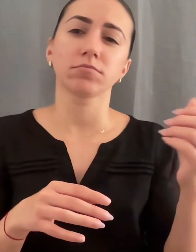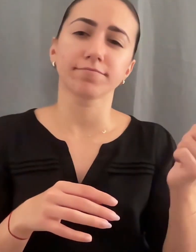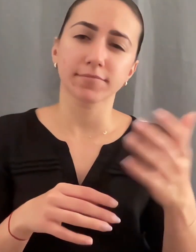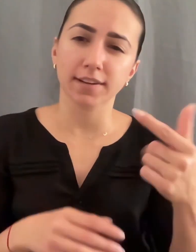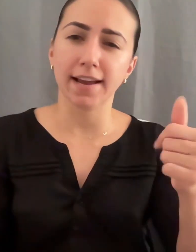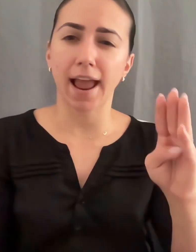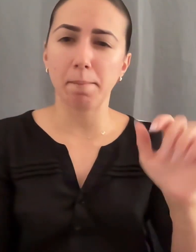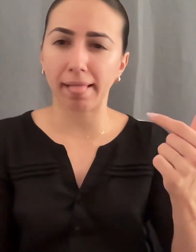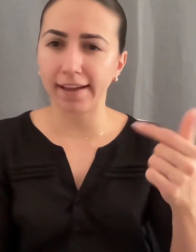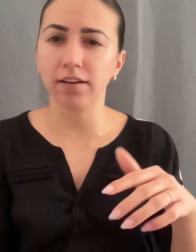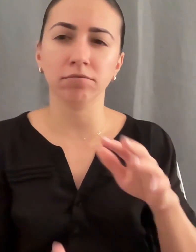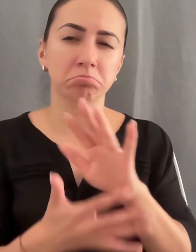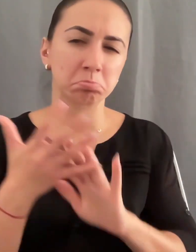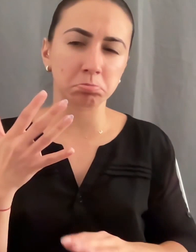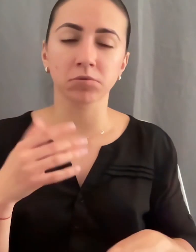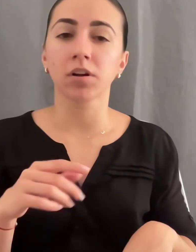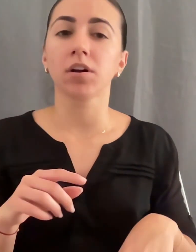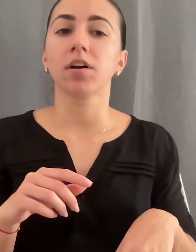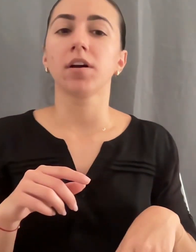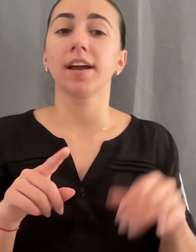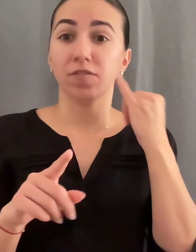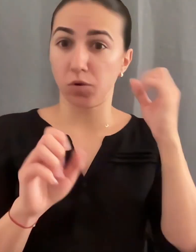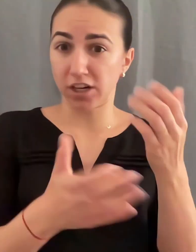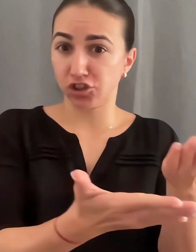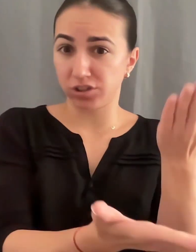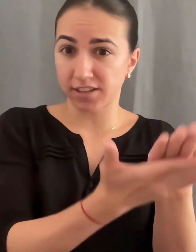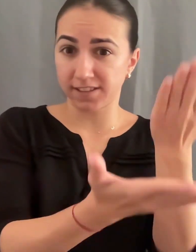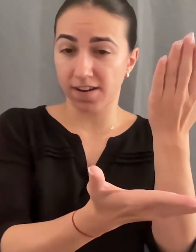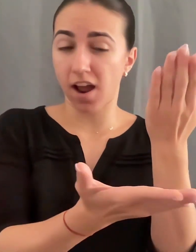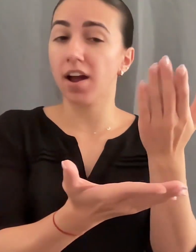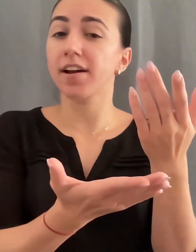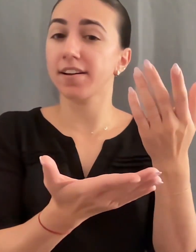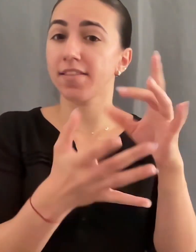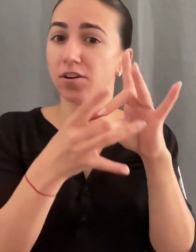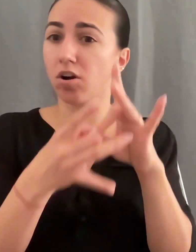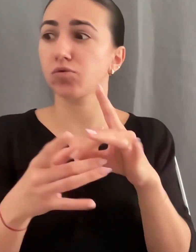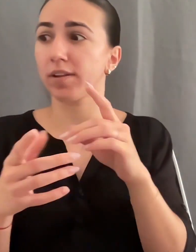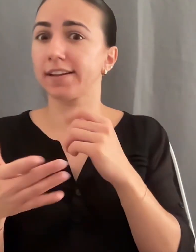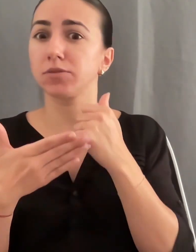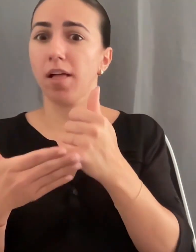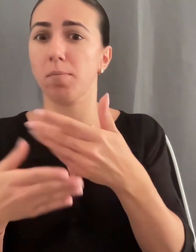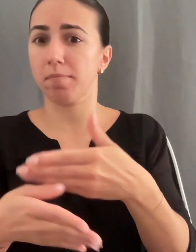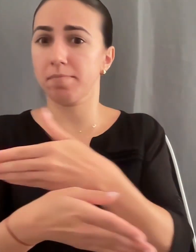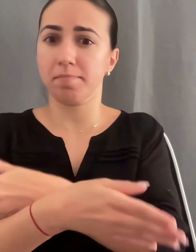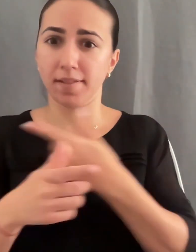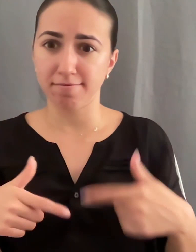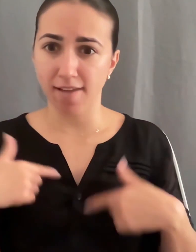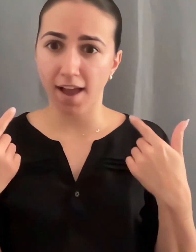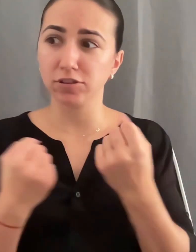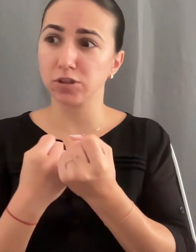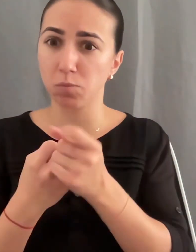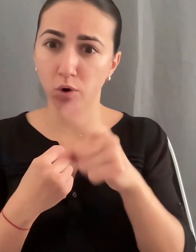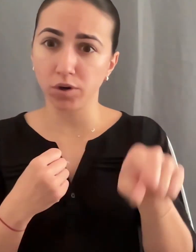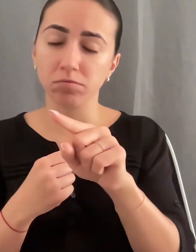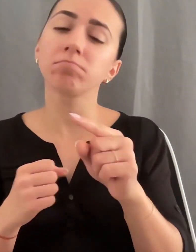those types of expenses. But as long as you could justify it, that is a expense related to them and is going to be used to help support them, then it's